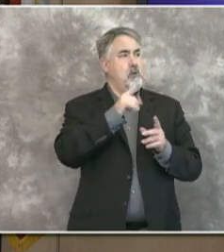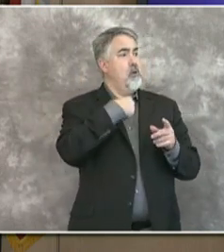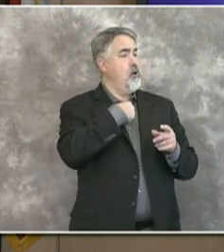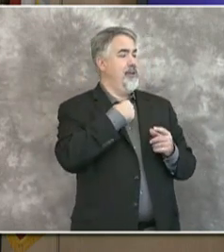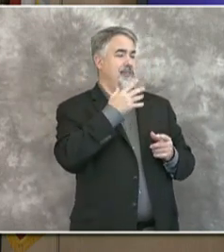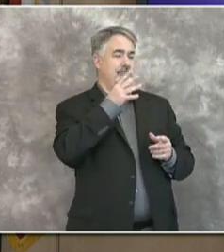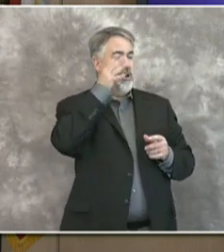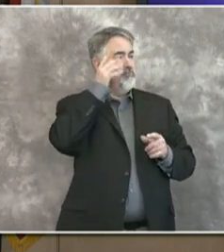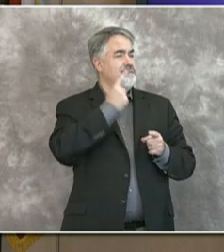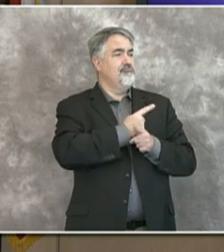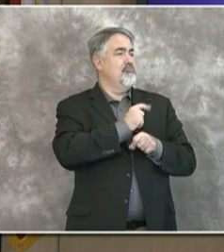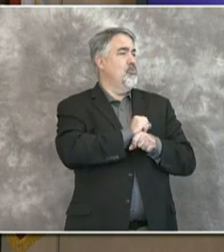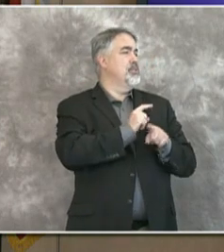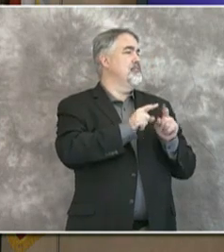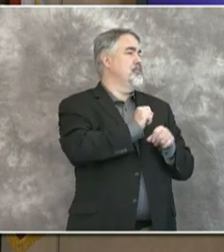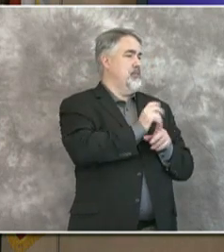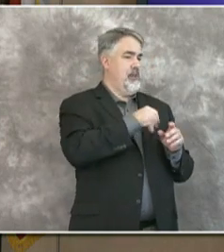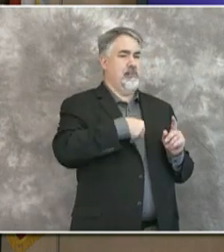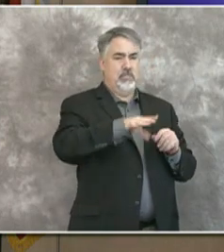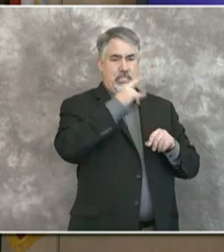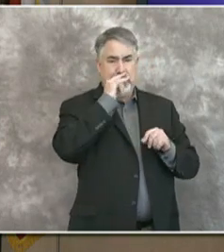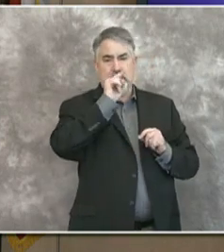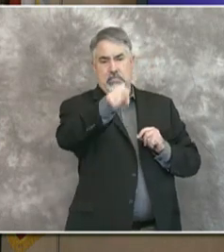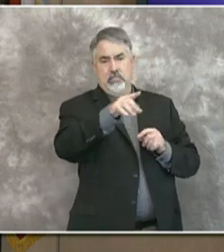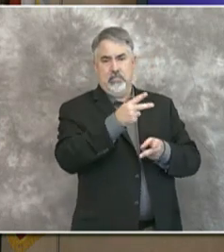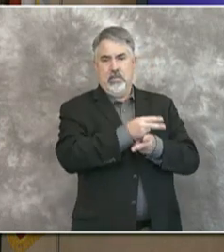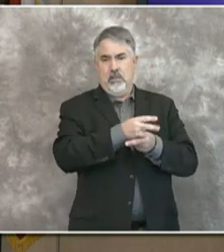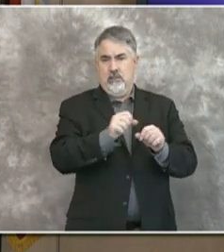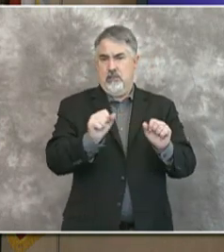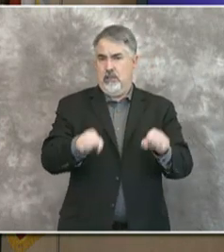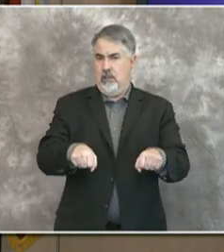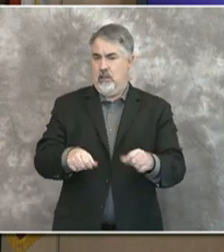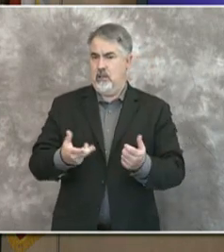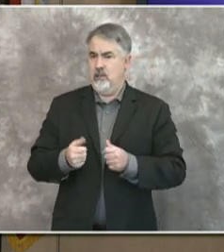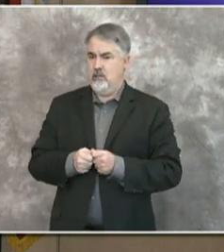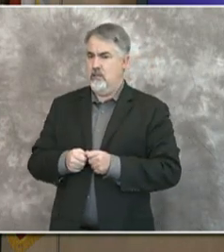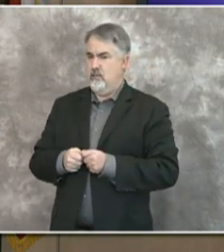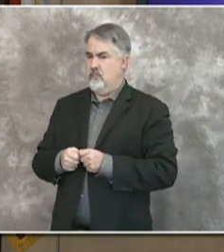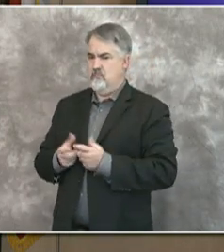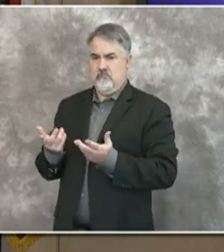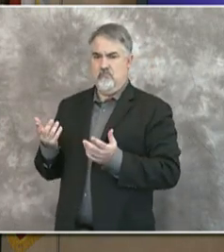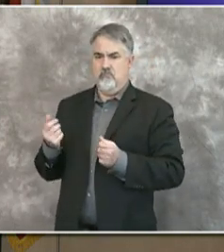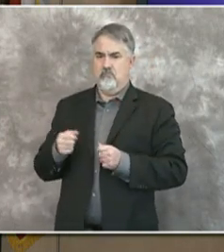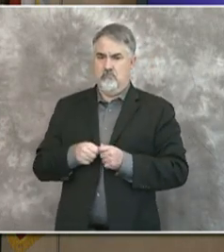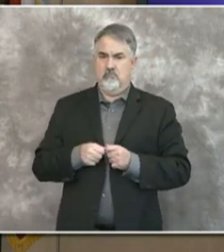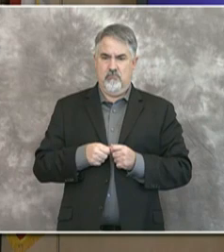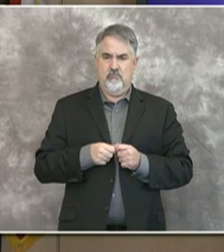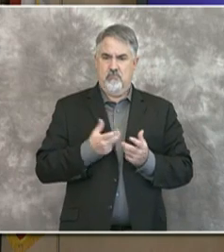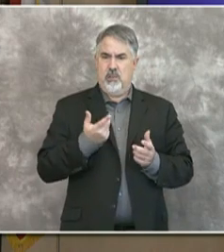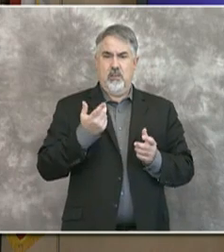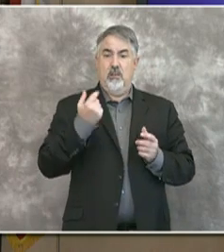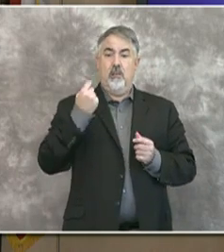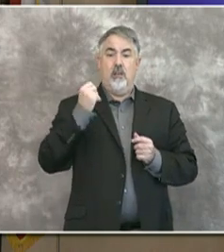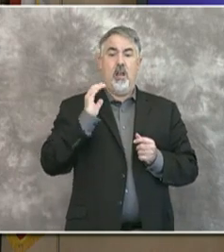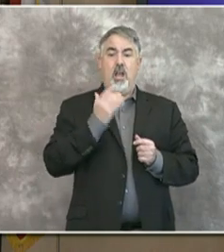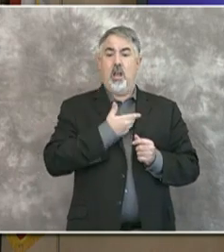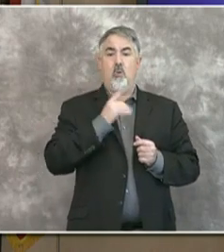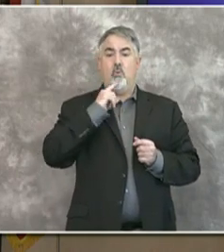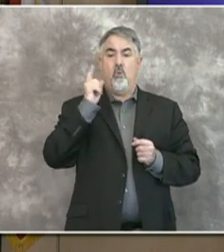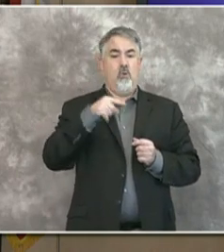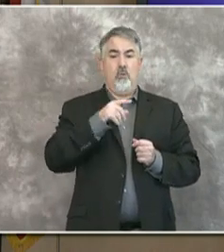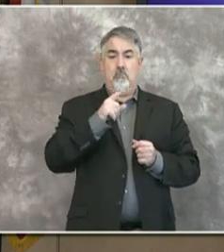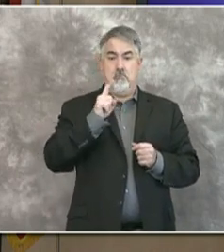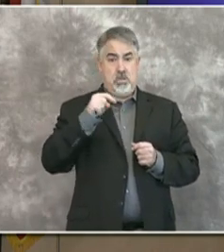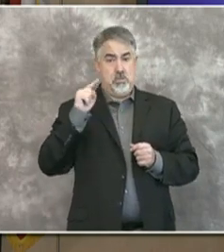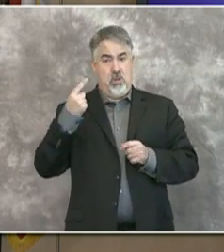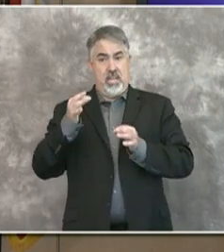by essential workers, but it'd be an undue burden on our child care providers to try and ascertain that, so that it's not addressed in our order. So technically, it would be available